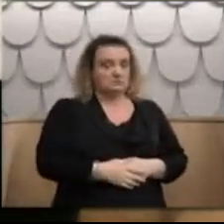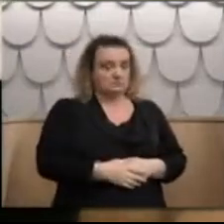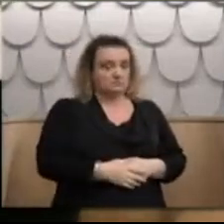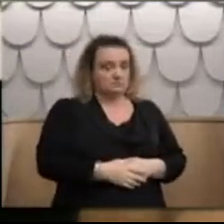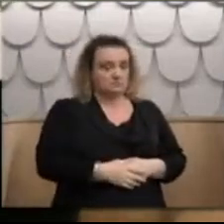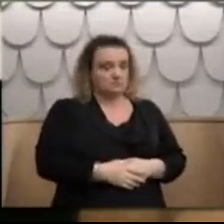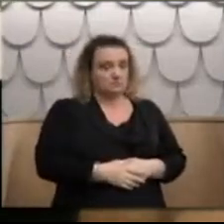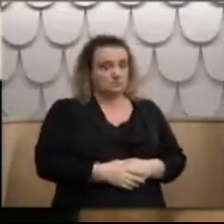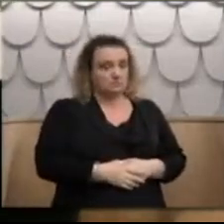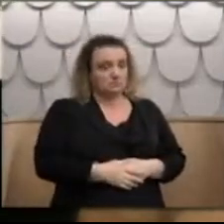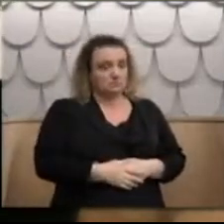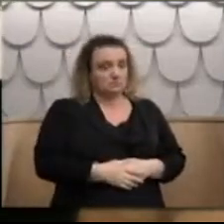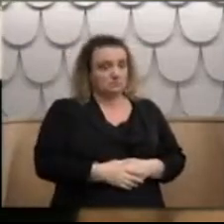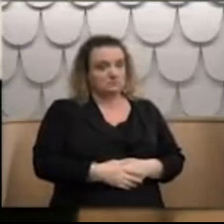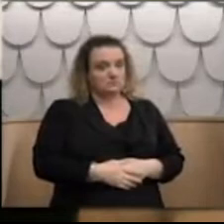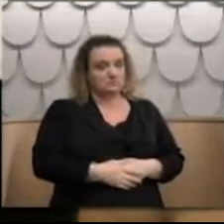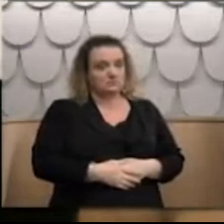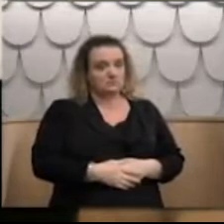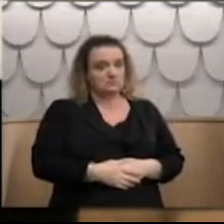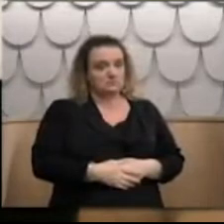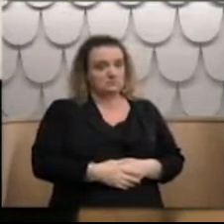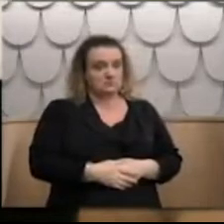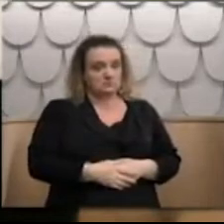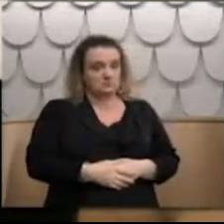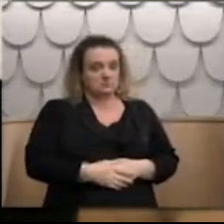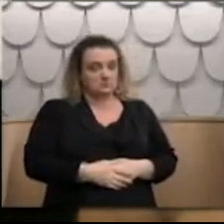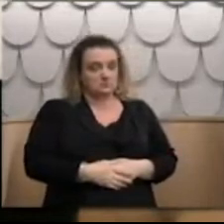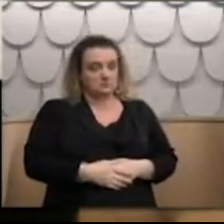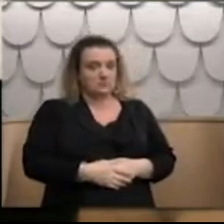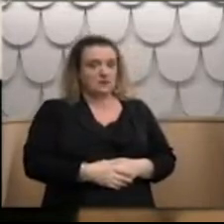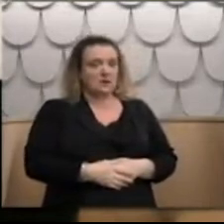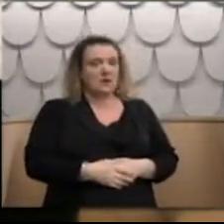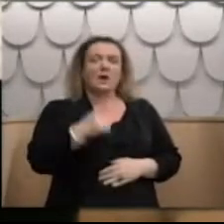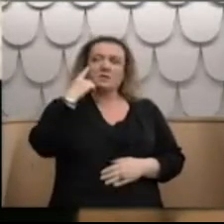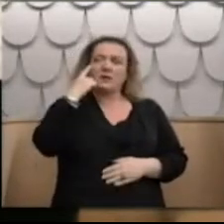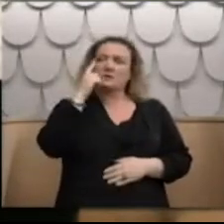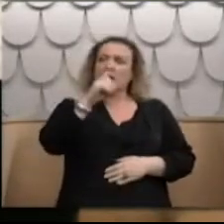And I think he was getting the sack because the building was closing down at the time.